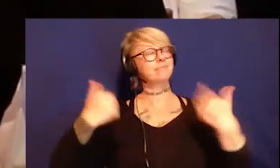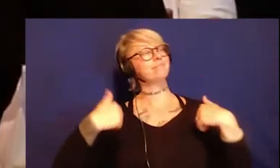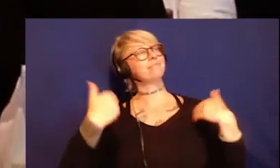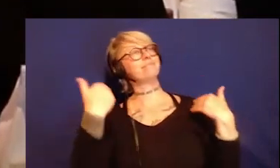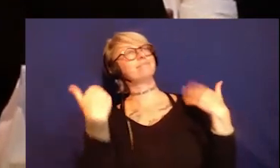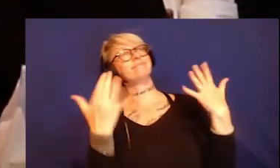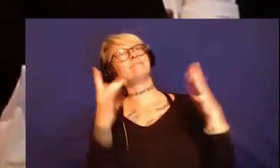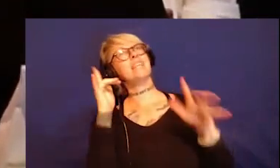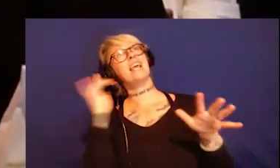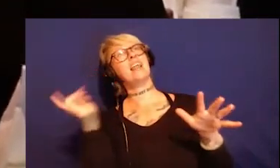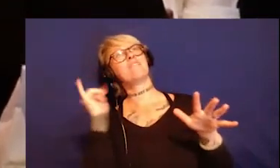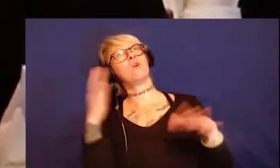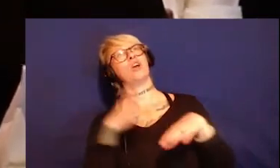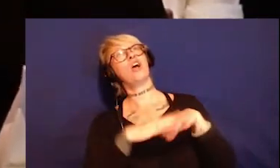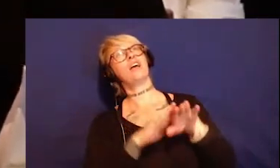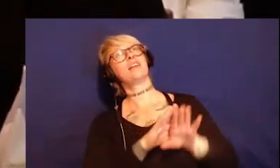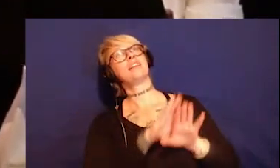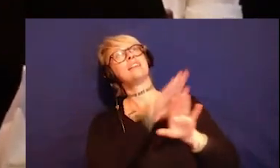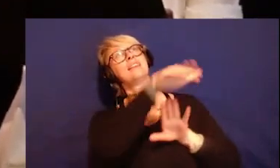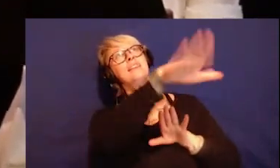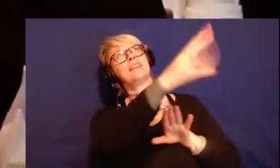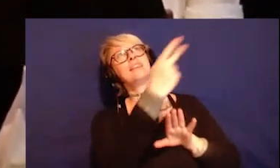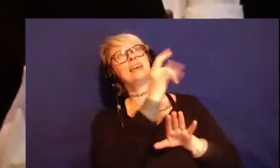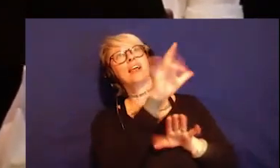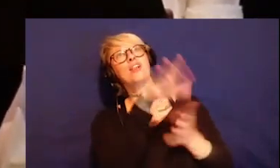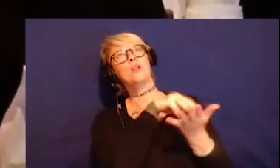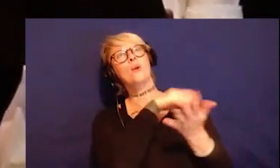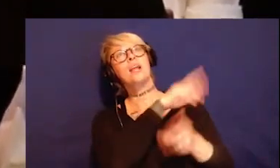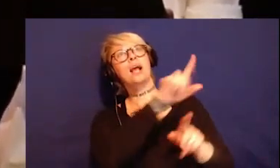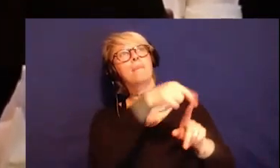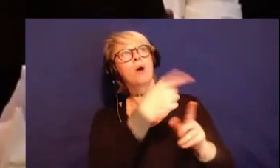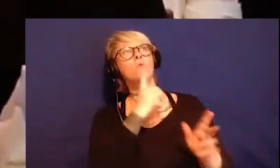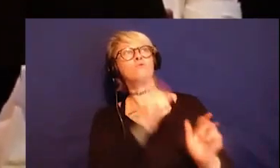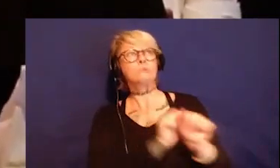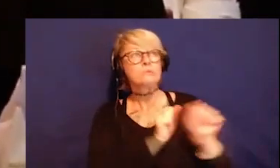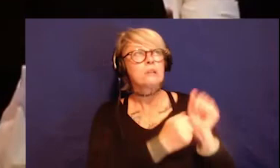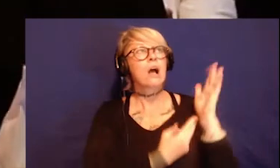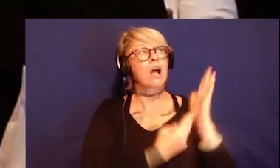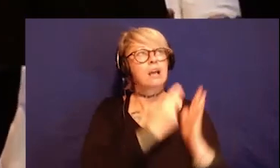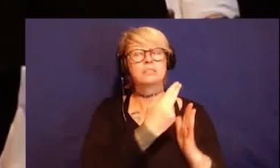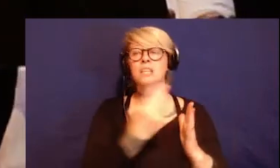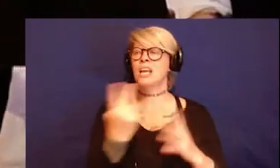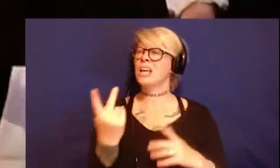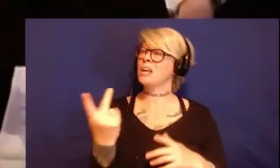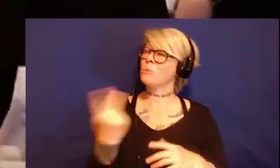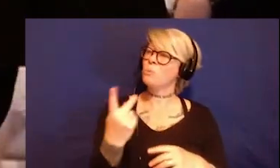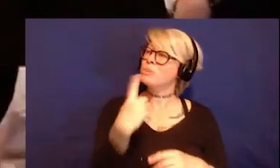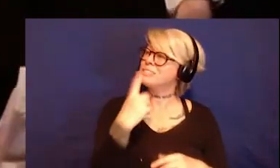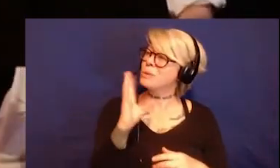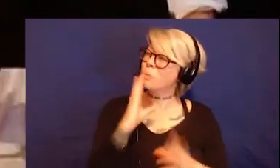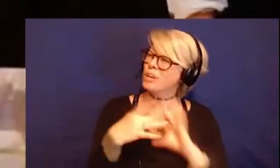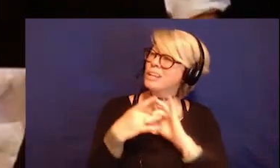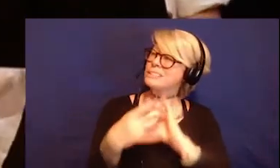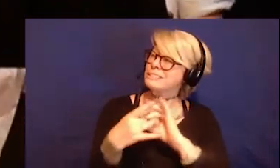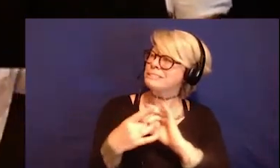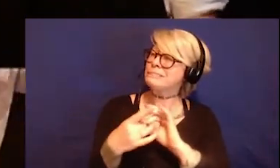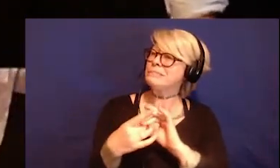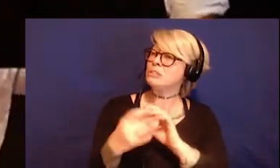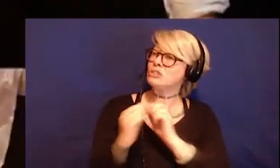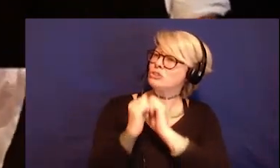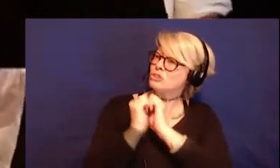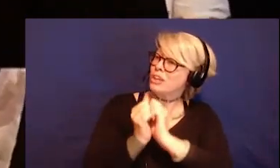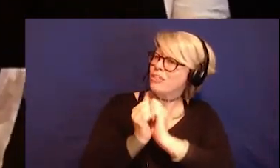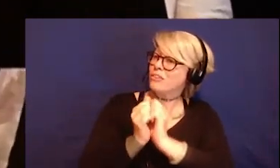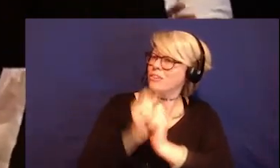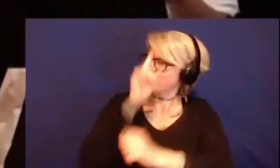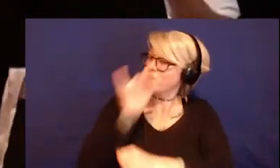learning about radical honesty. And we always said we'd be there for each other, and that what we went through would go through together, and... If